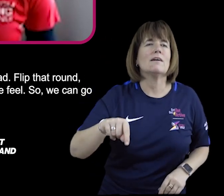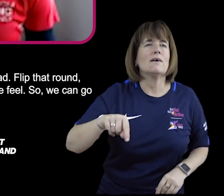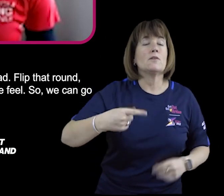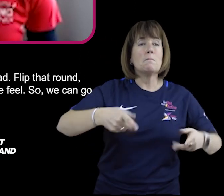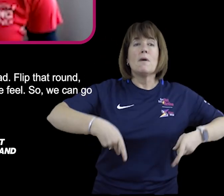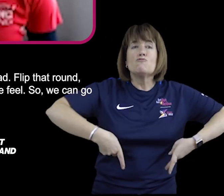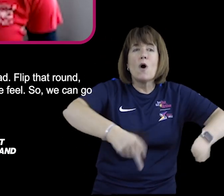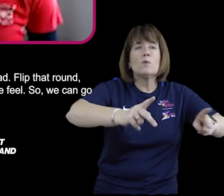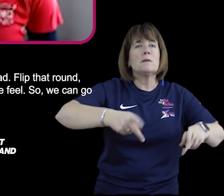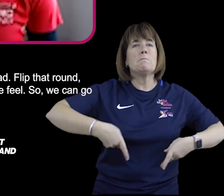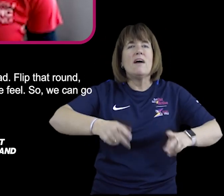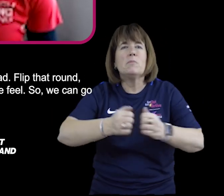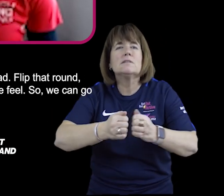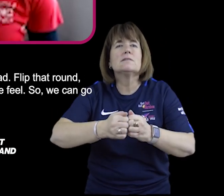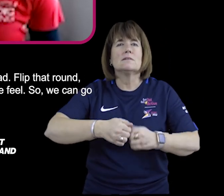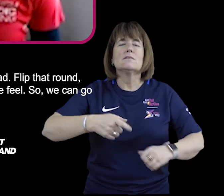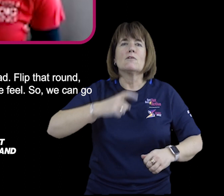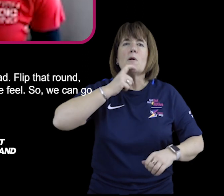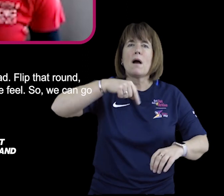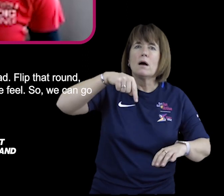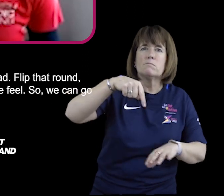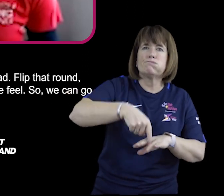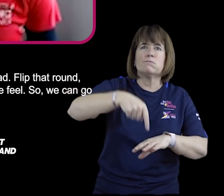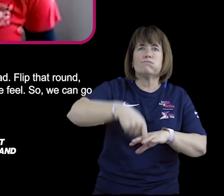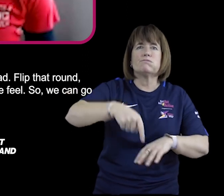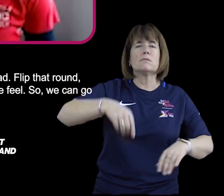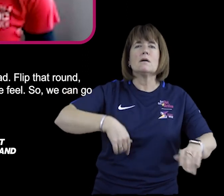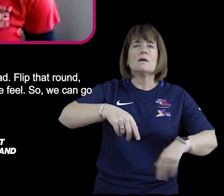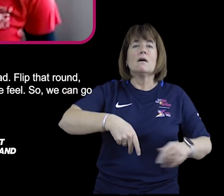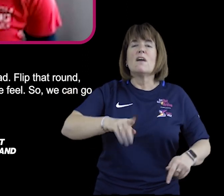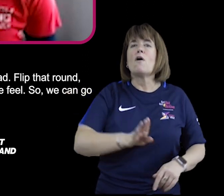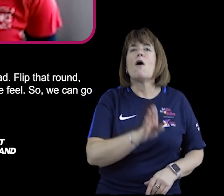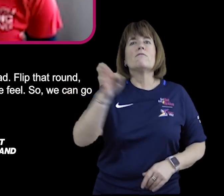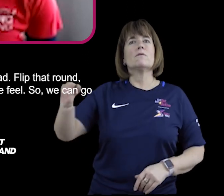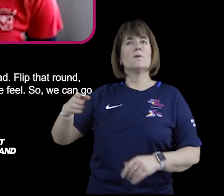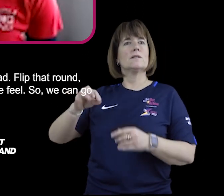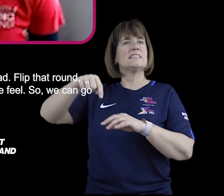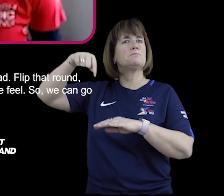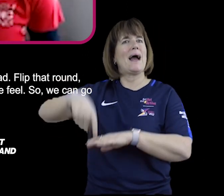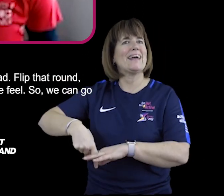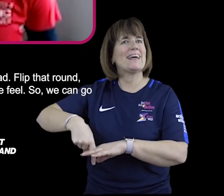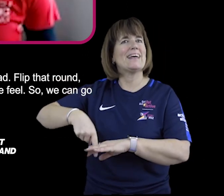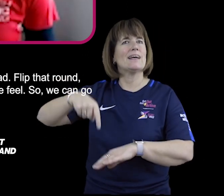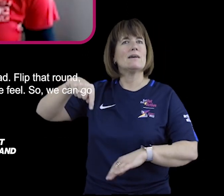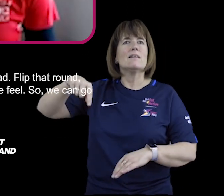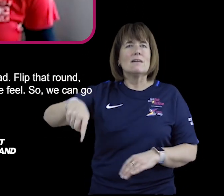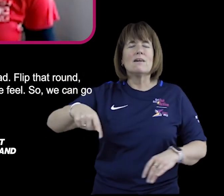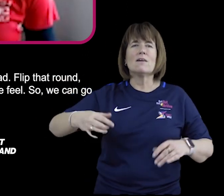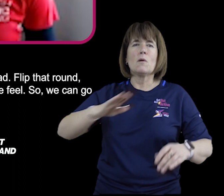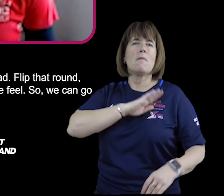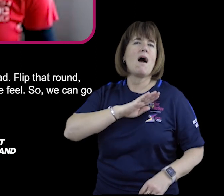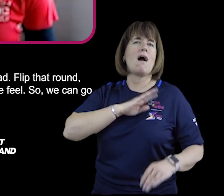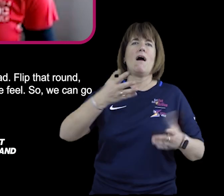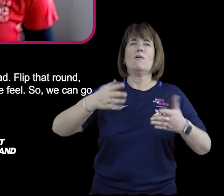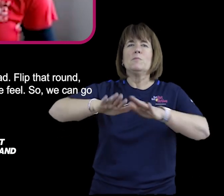off-road, flip that round, you've got a spike, and we can go on the park, on the beach, in the forest, anywhere we feel.